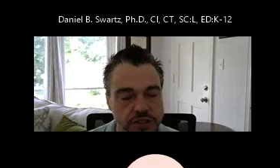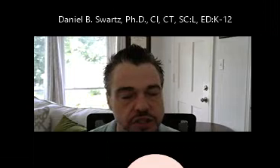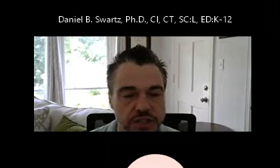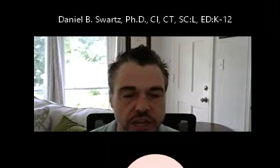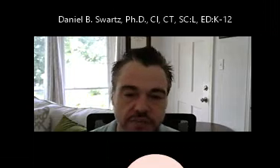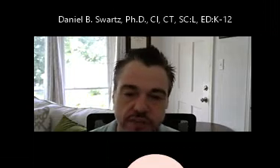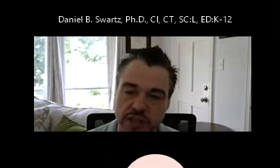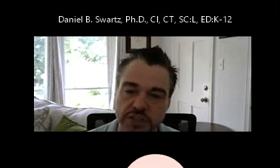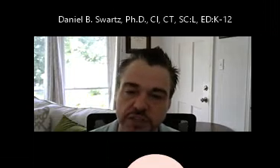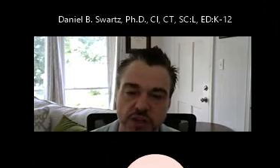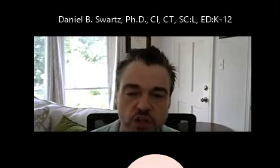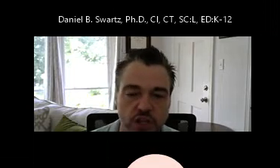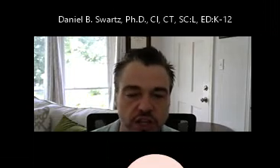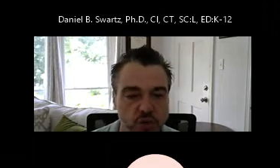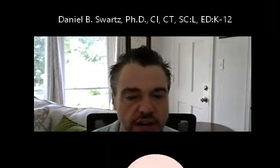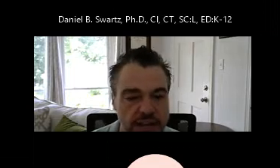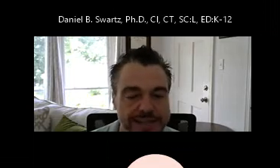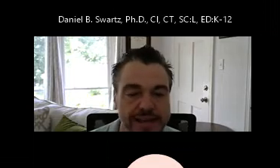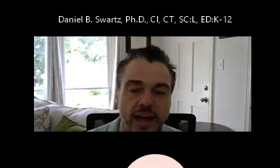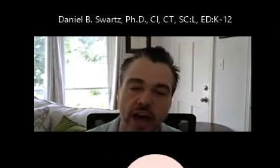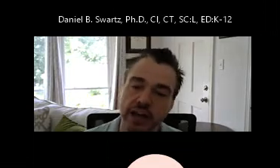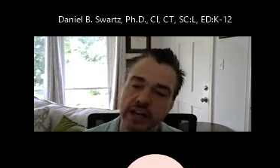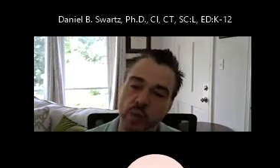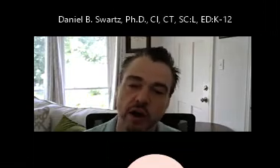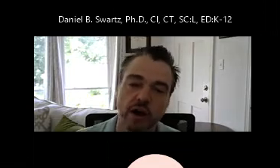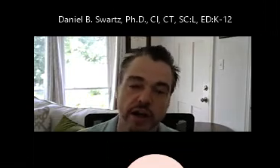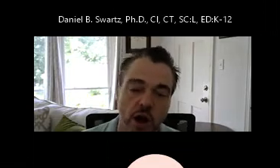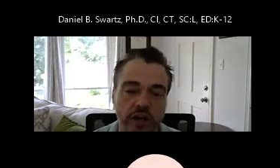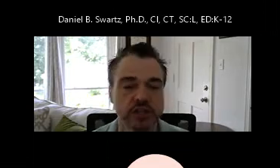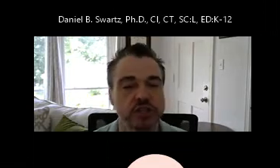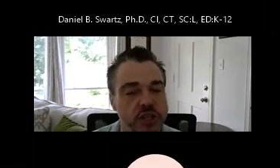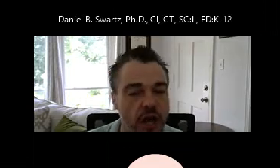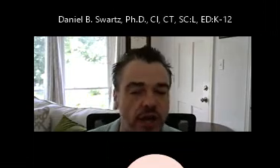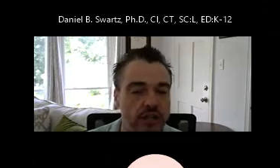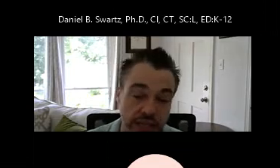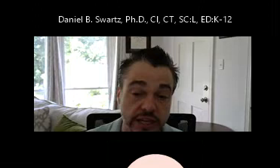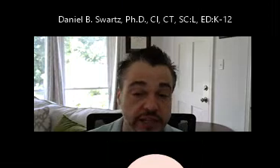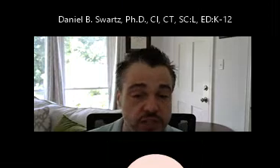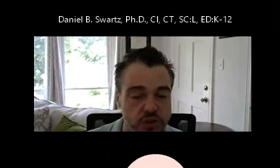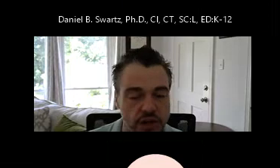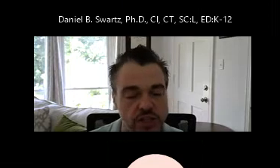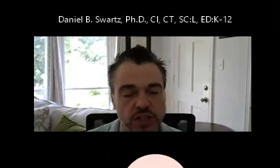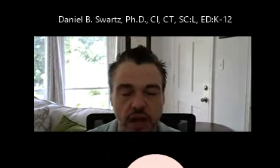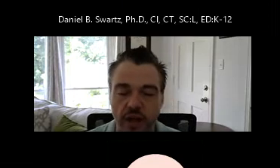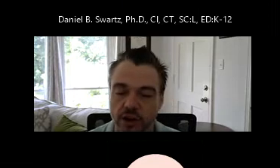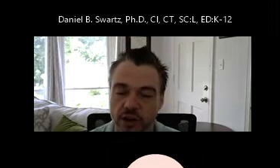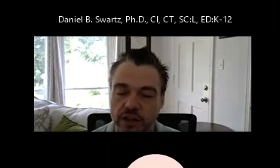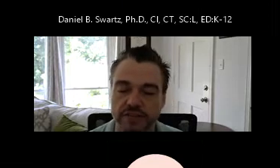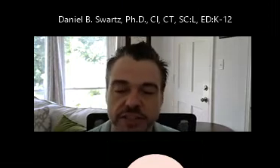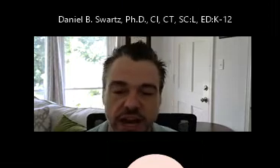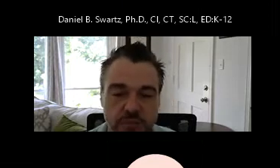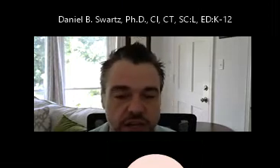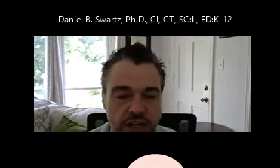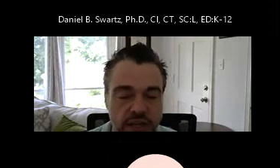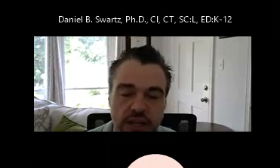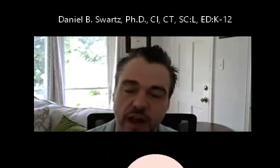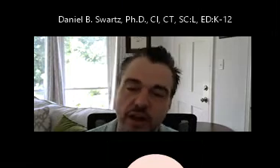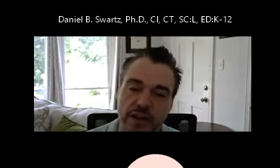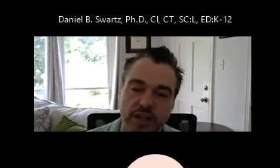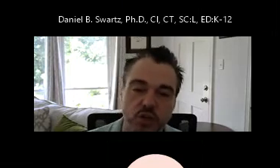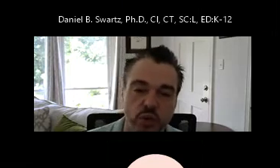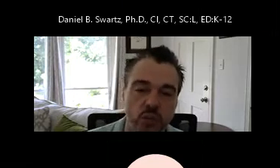the cost study itself, as well as the associated trainings. And here we are in August leading these trainings currently for the time